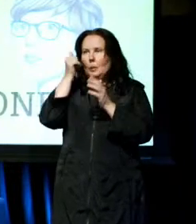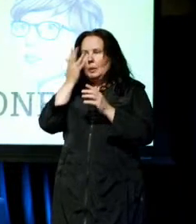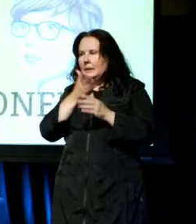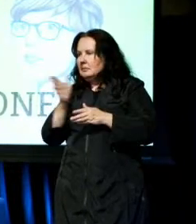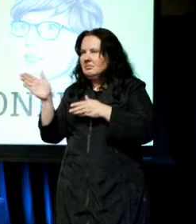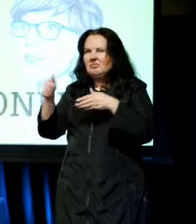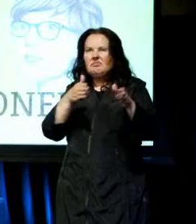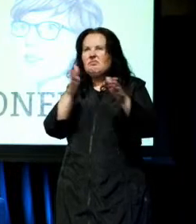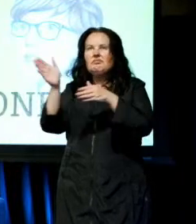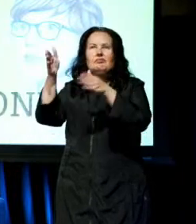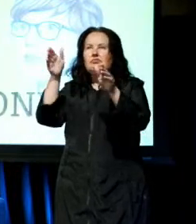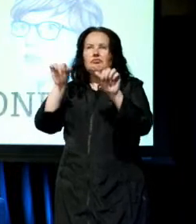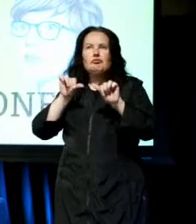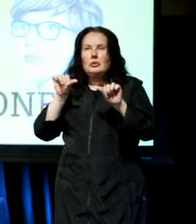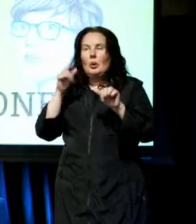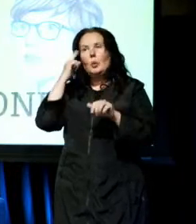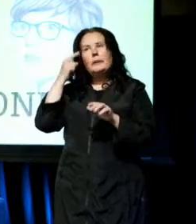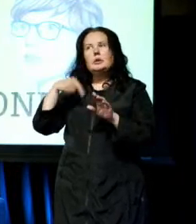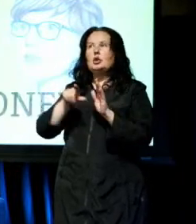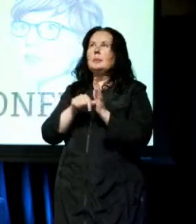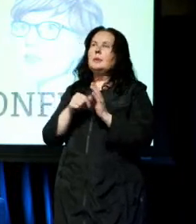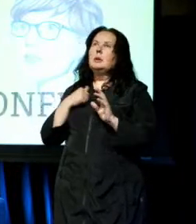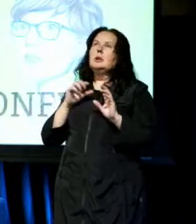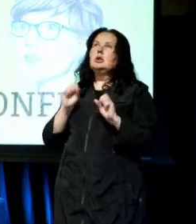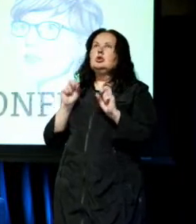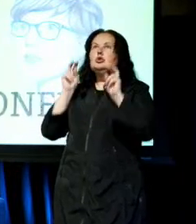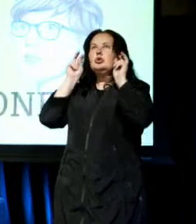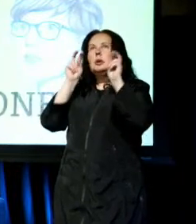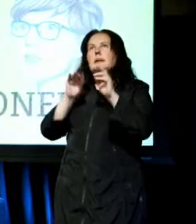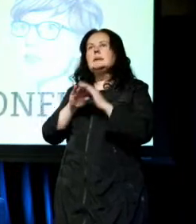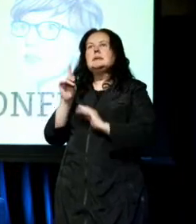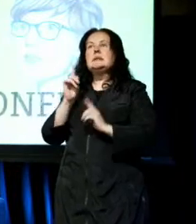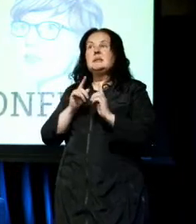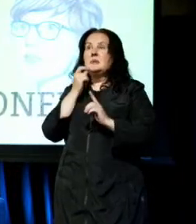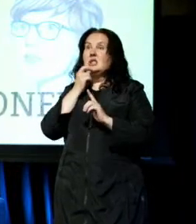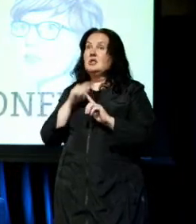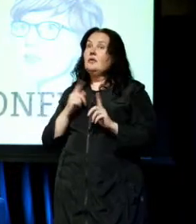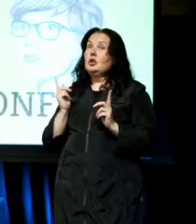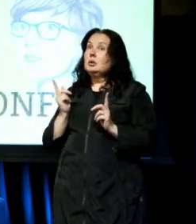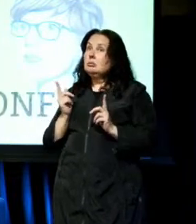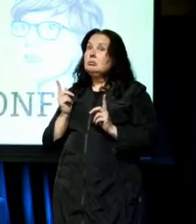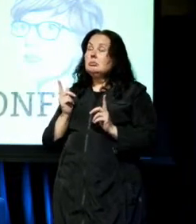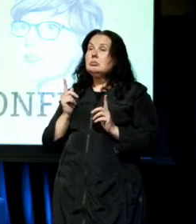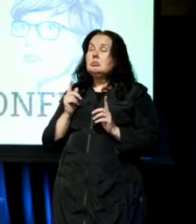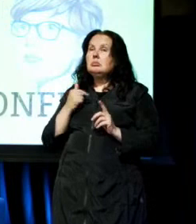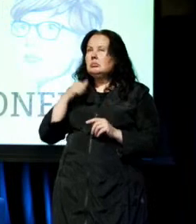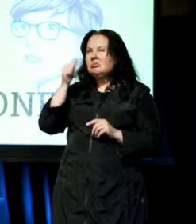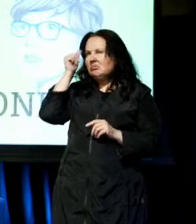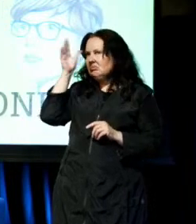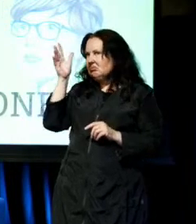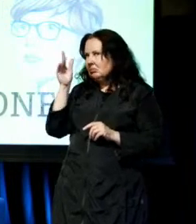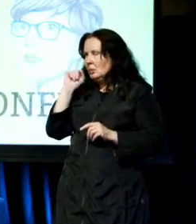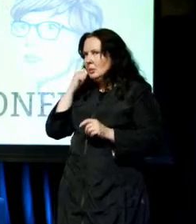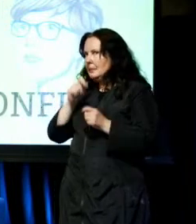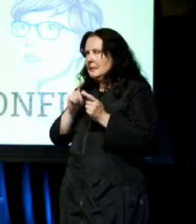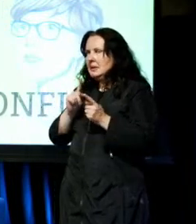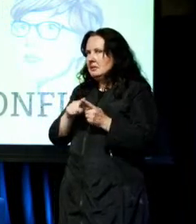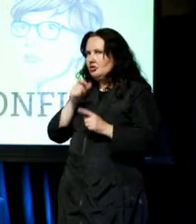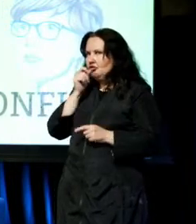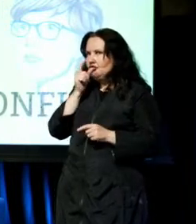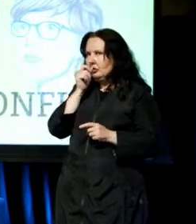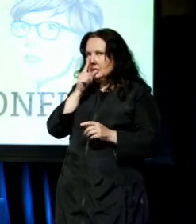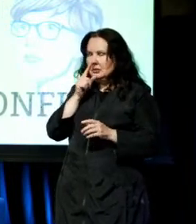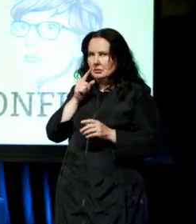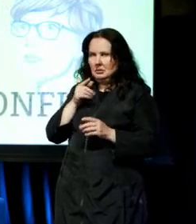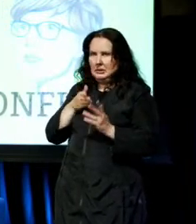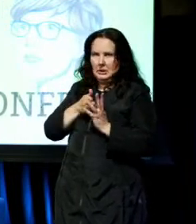and how to get there. And I thought, well, this time I'm taking a train into the city and that's a different thing. And I knew that it was just going to be tricky. And on the